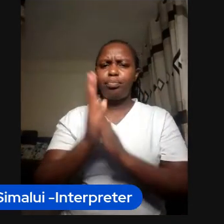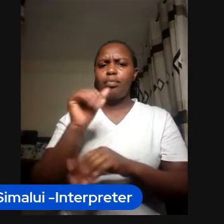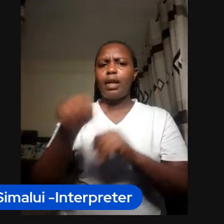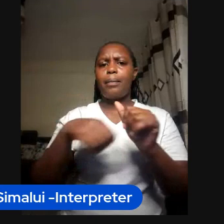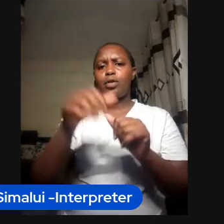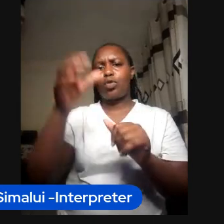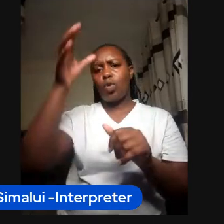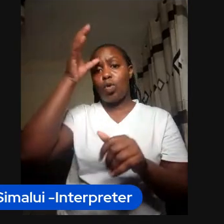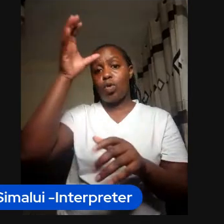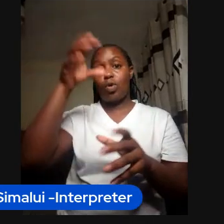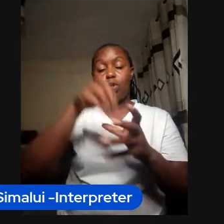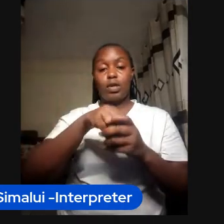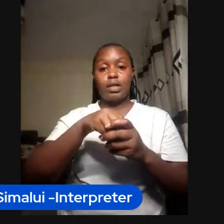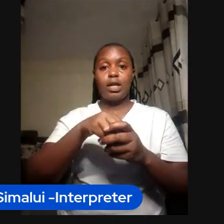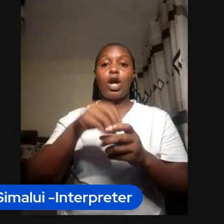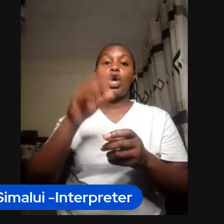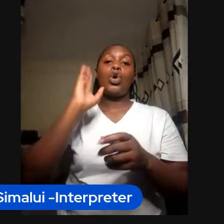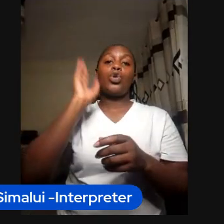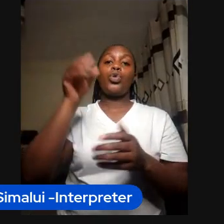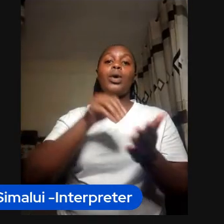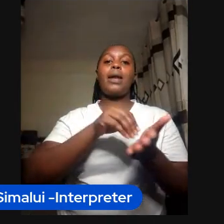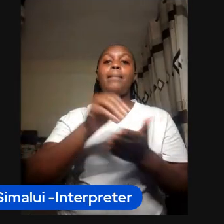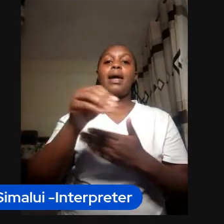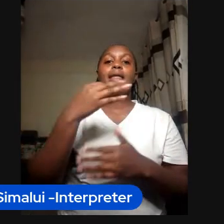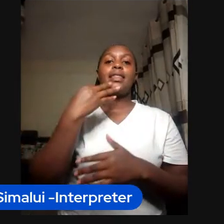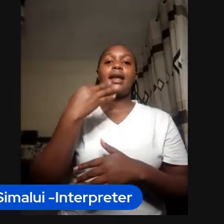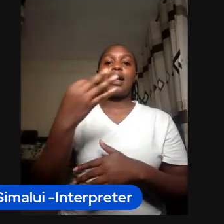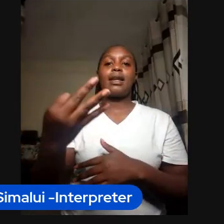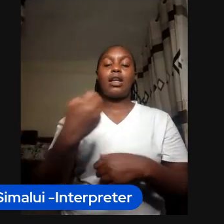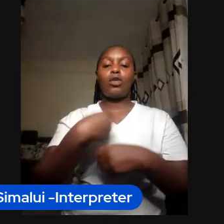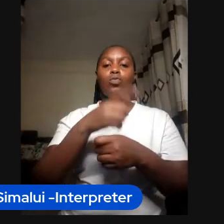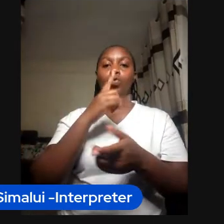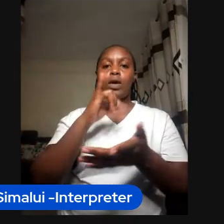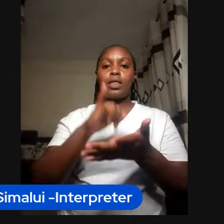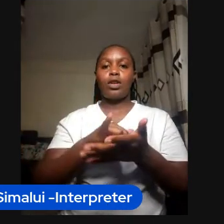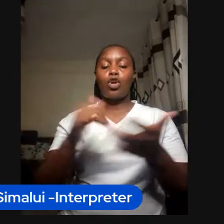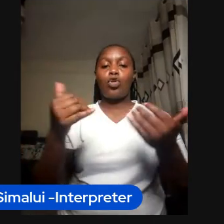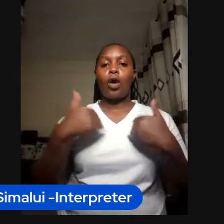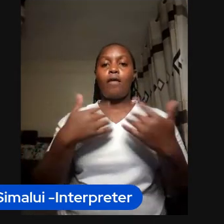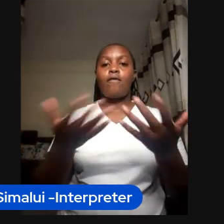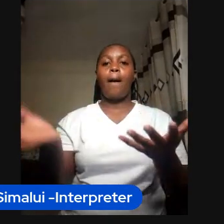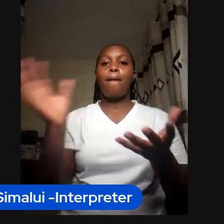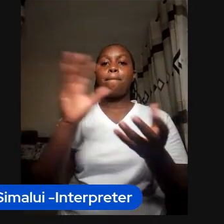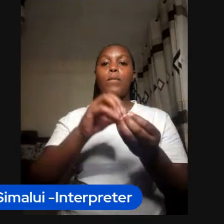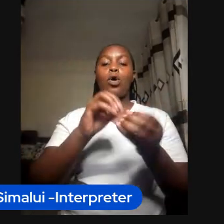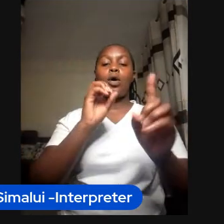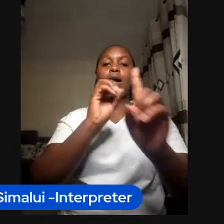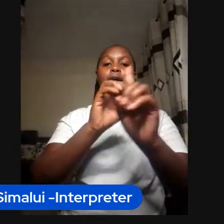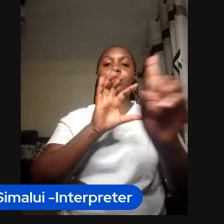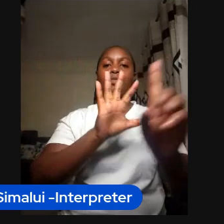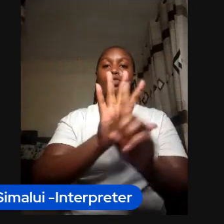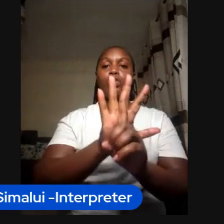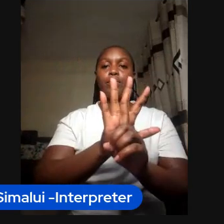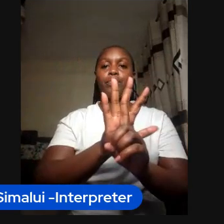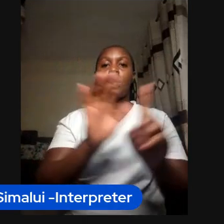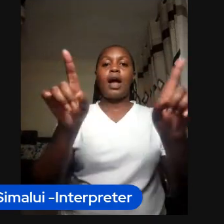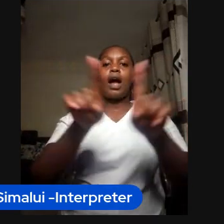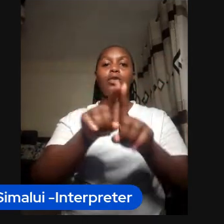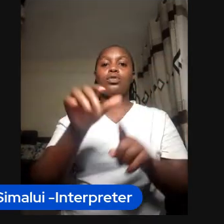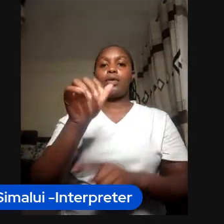that 300 bob to just make sure that you get more visibility and more engagement. And algorithms love something